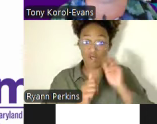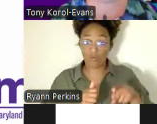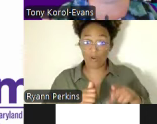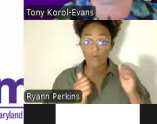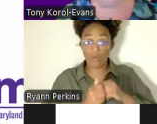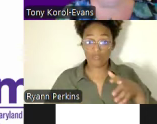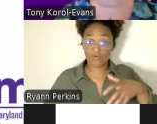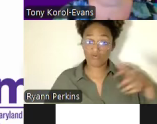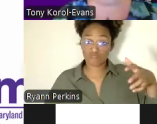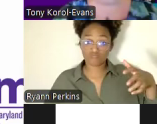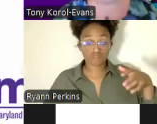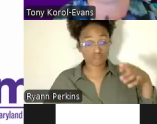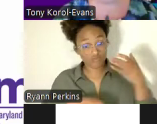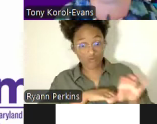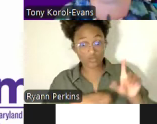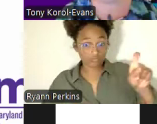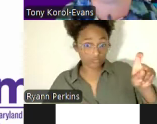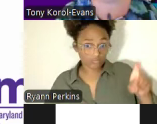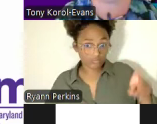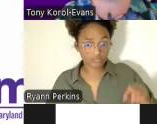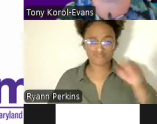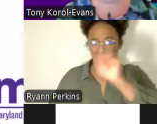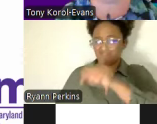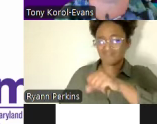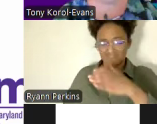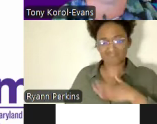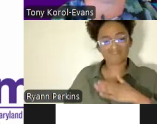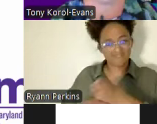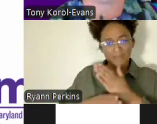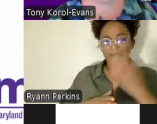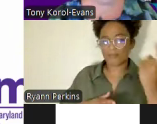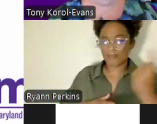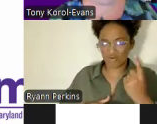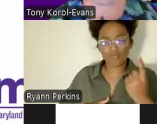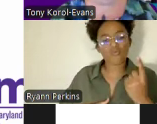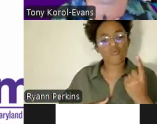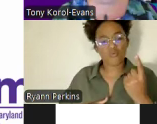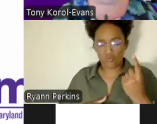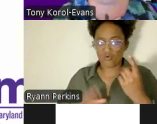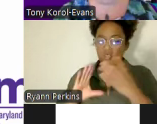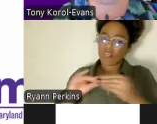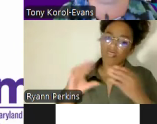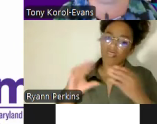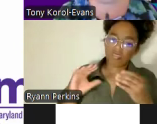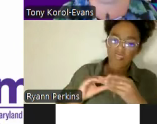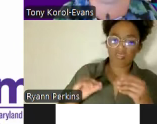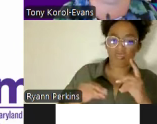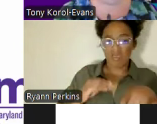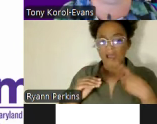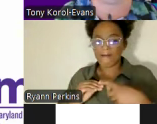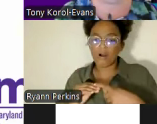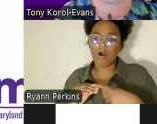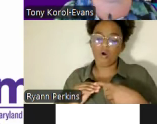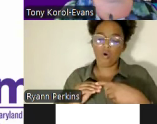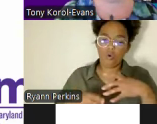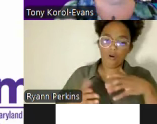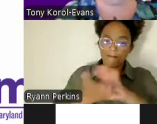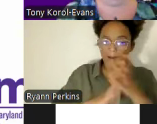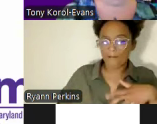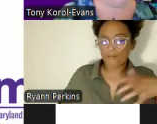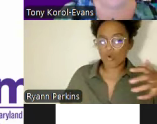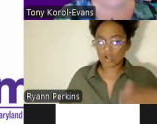talking about wanting to have a baby with me, and I know that a couple times he slipped off the condom, or yeah, I had to